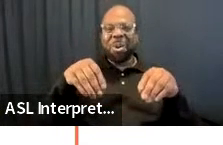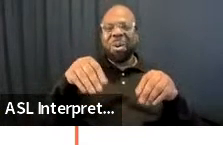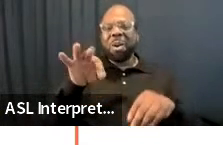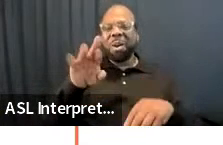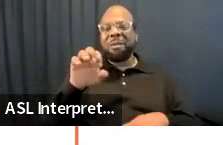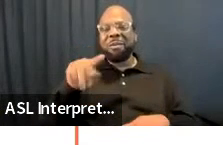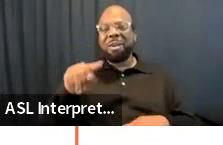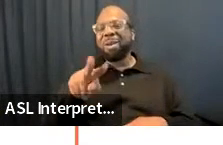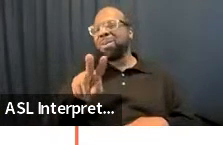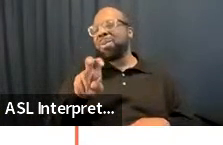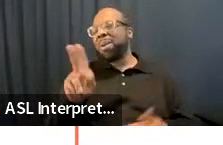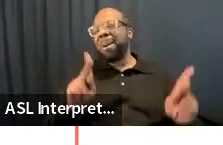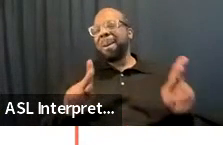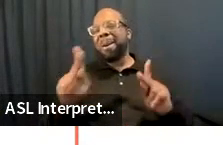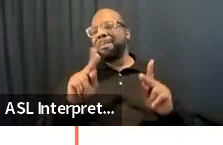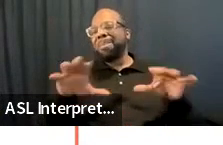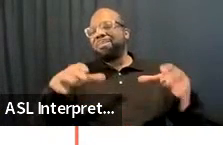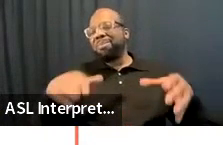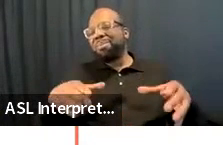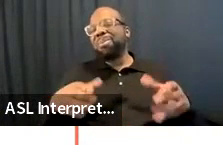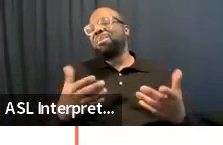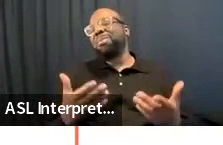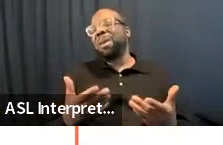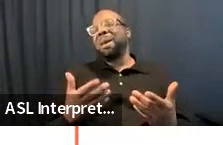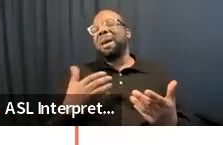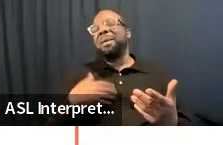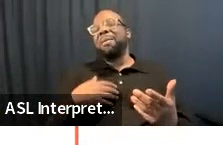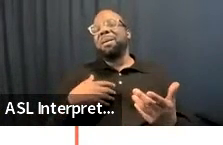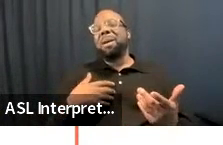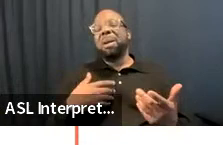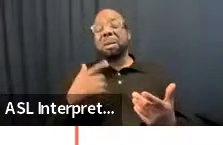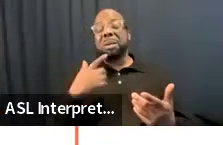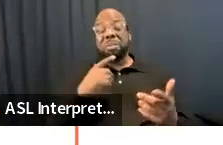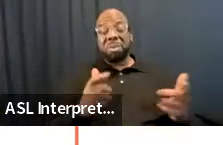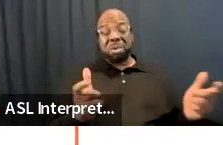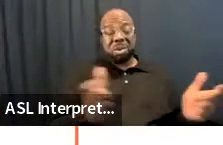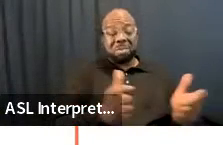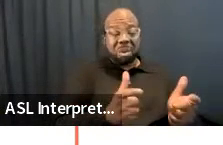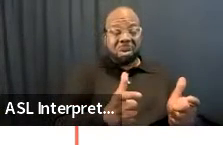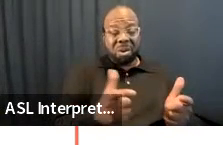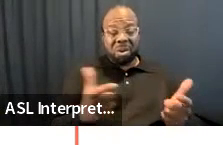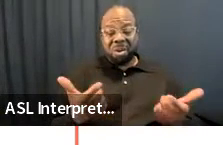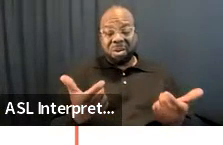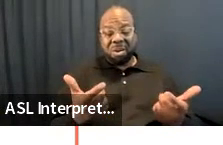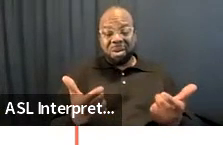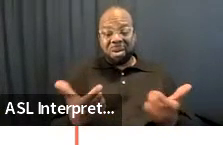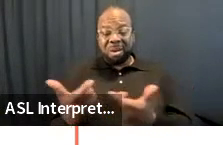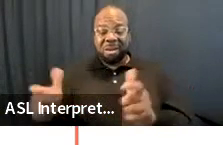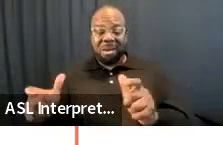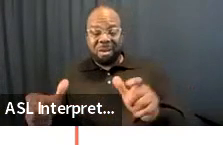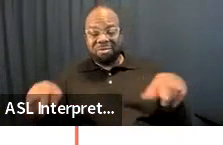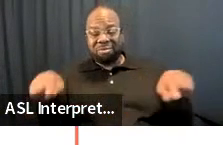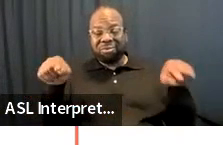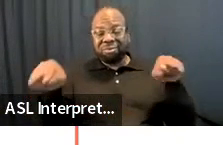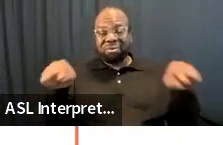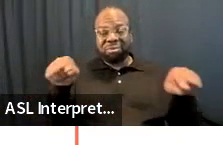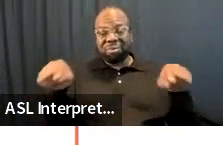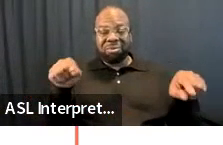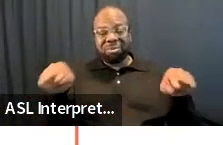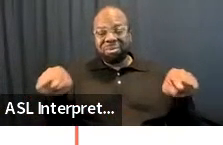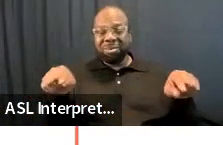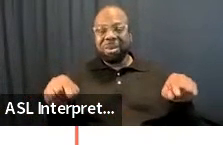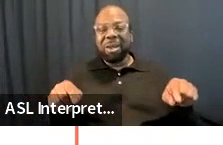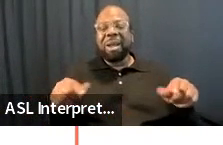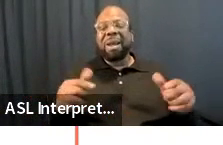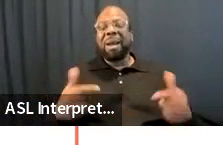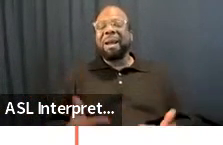an existing distinction our zoning makes between small neighborhood sized venues and larger ones. And so today